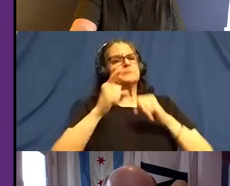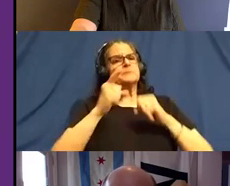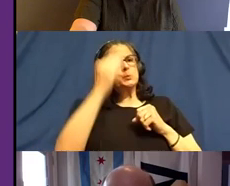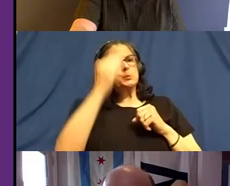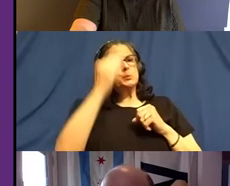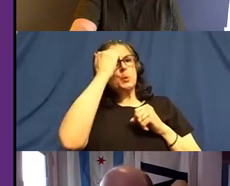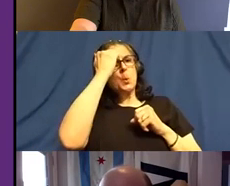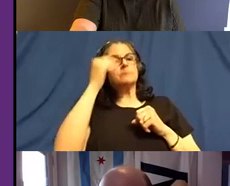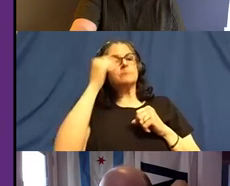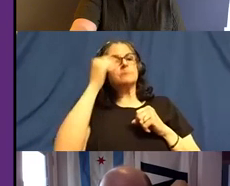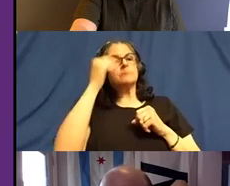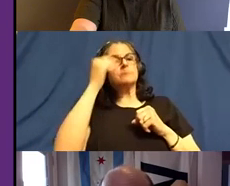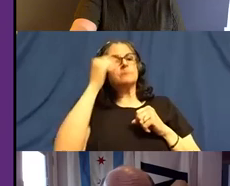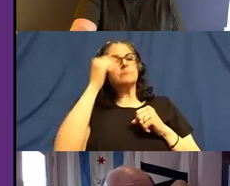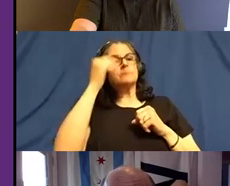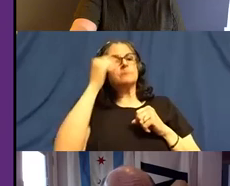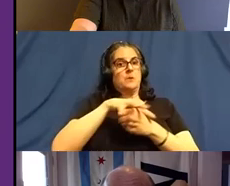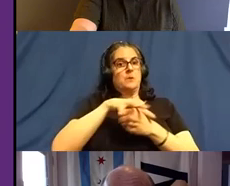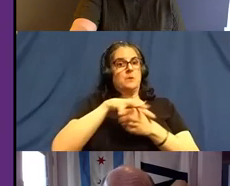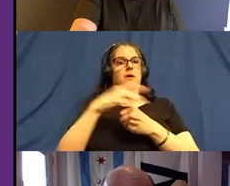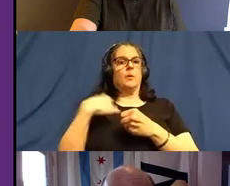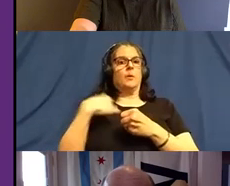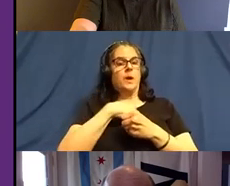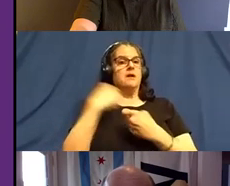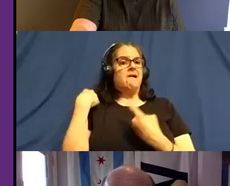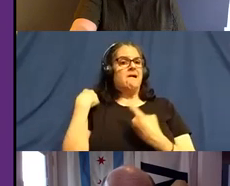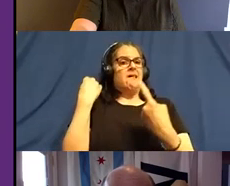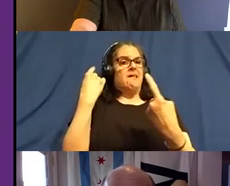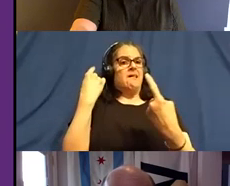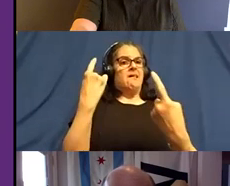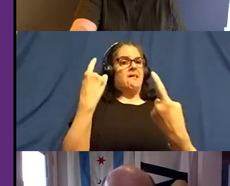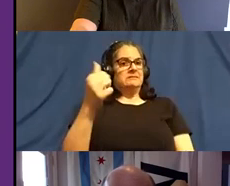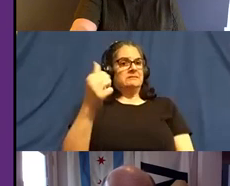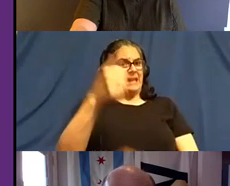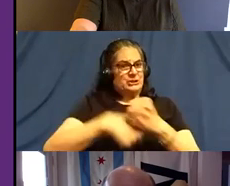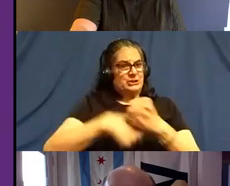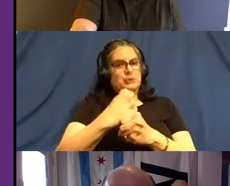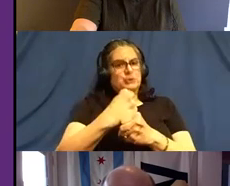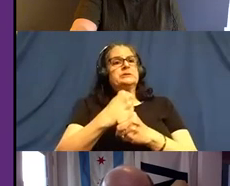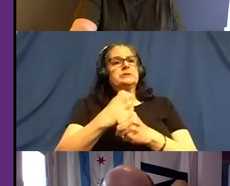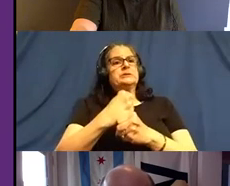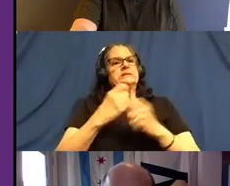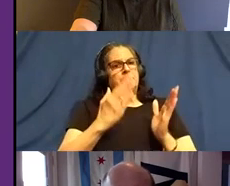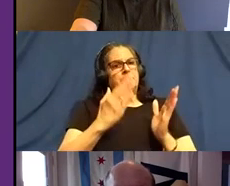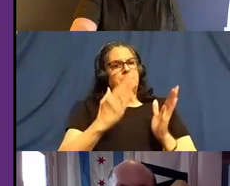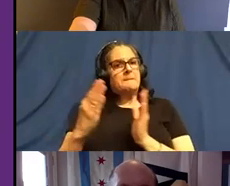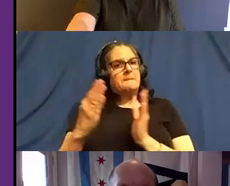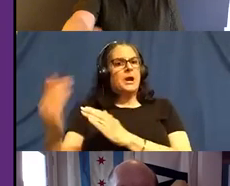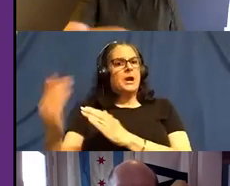working on for over 10 years. And now we are at the point where the heavy work is going to